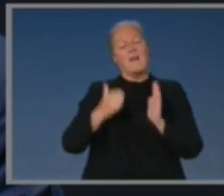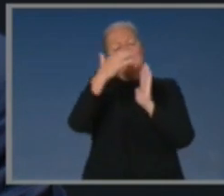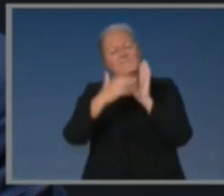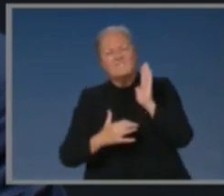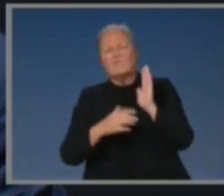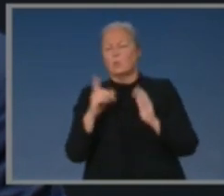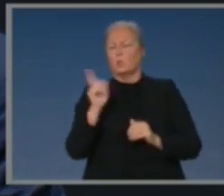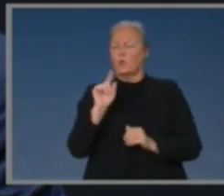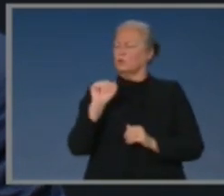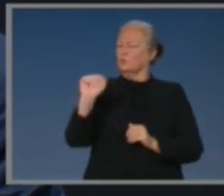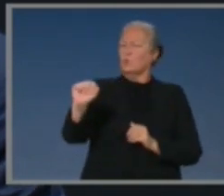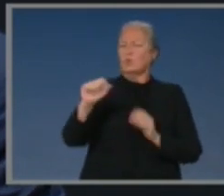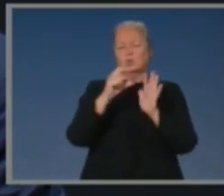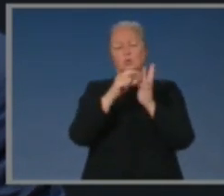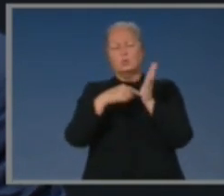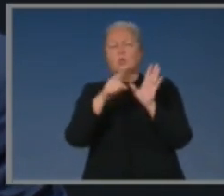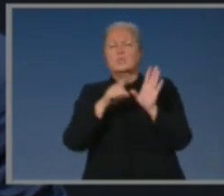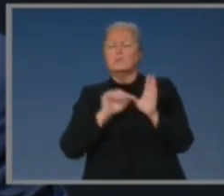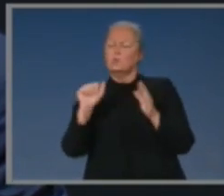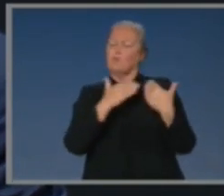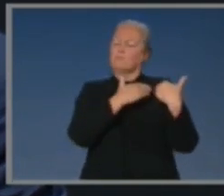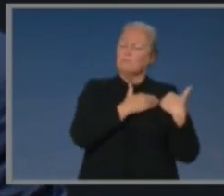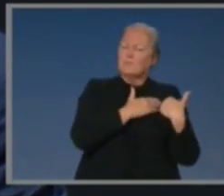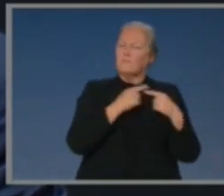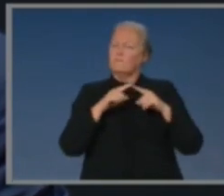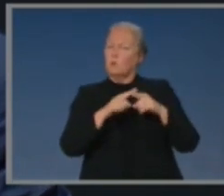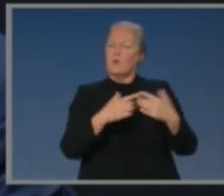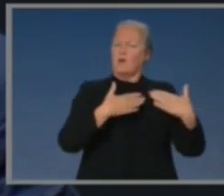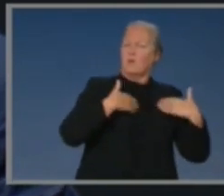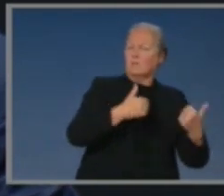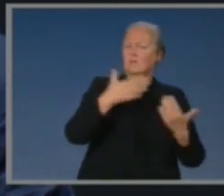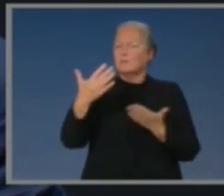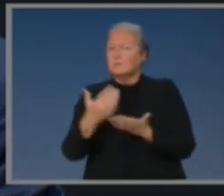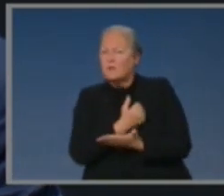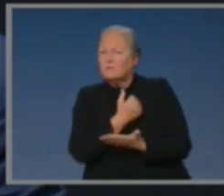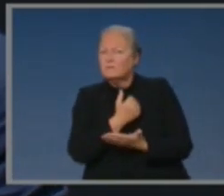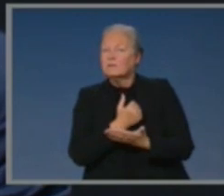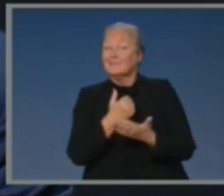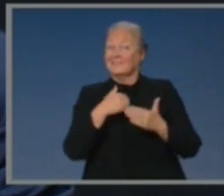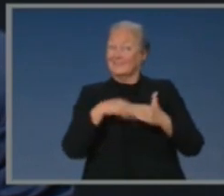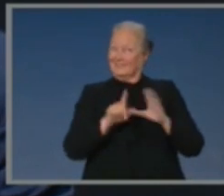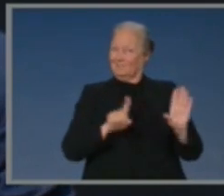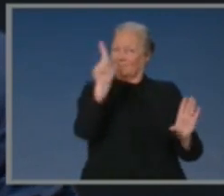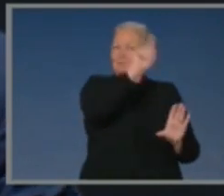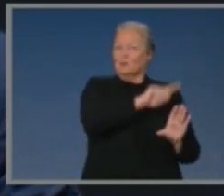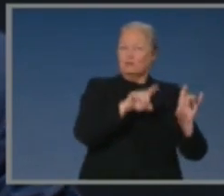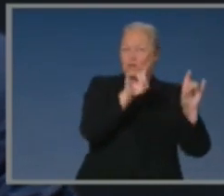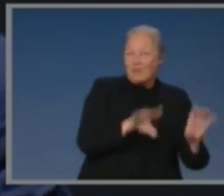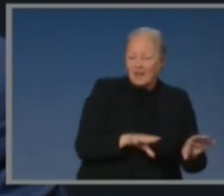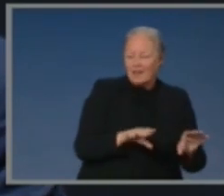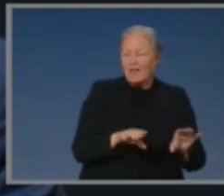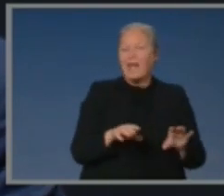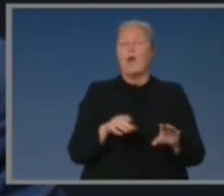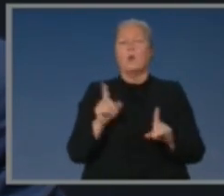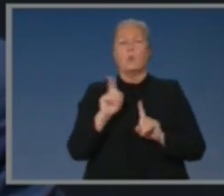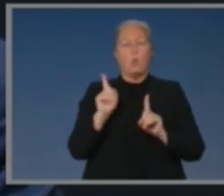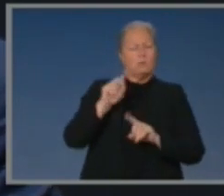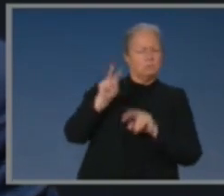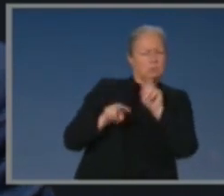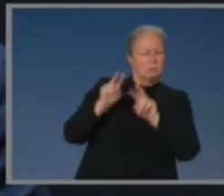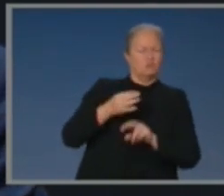under workplace health and safety laws in all of the states and territories, how to conduct risk assessments, what physical distancing